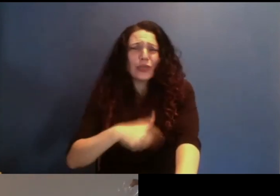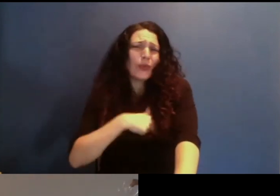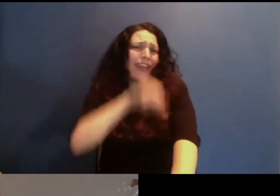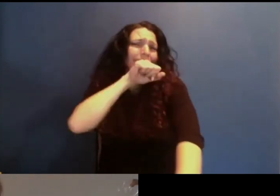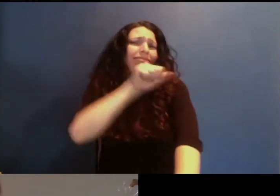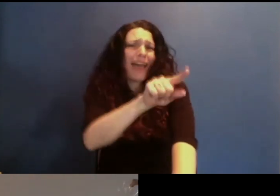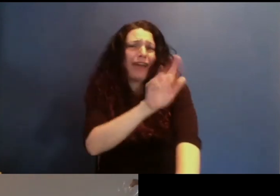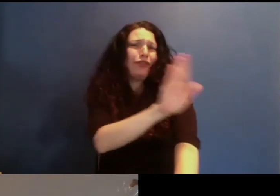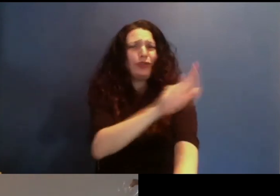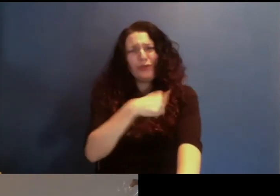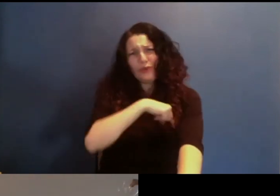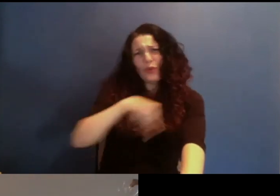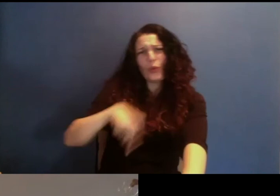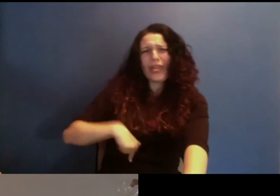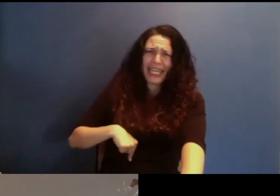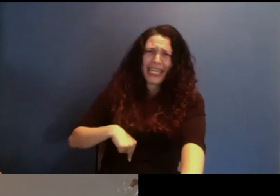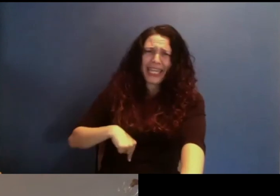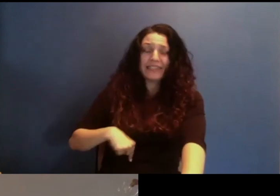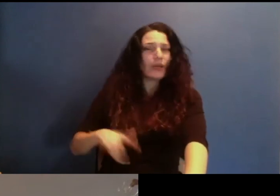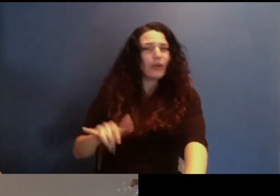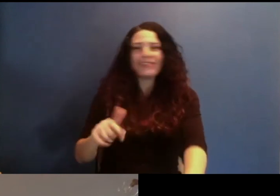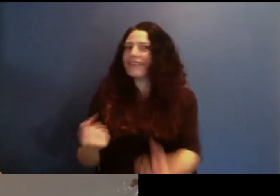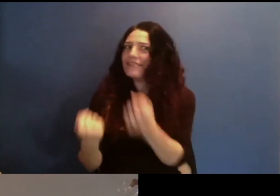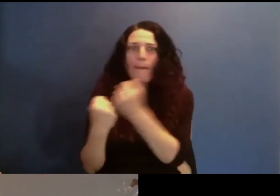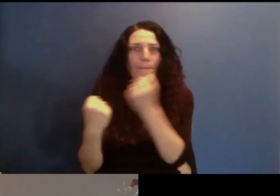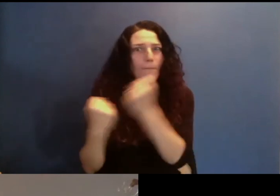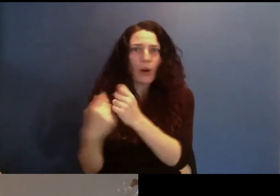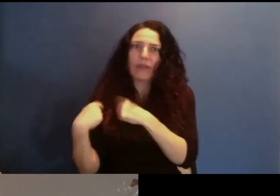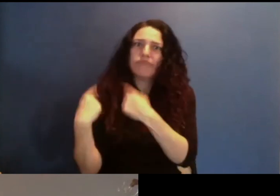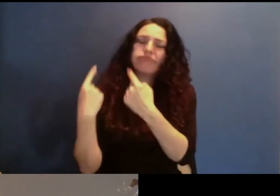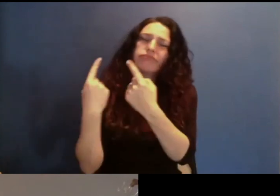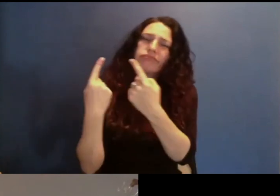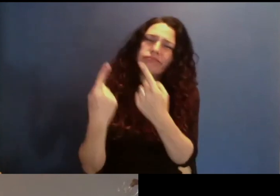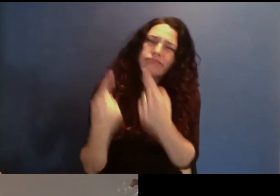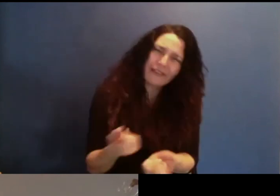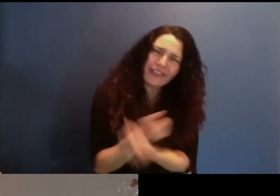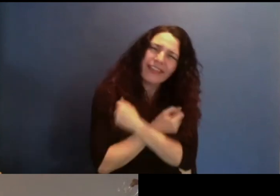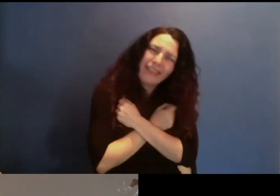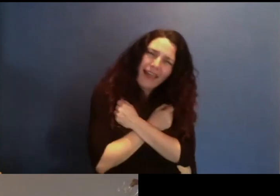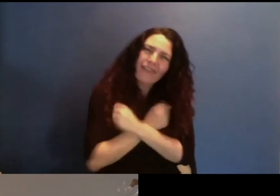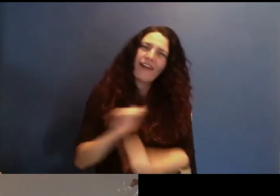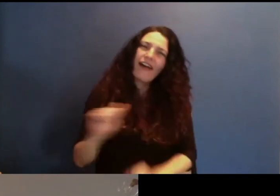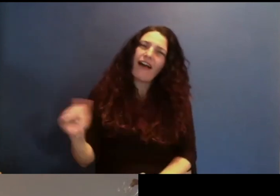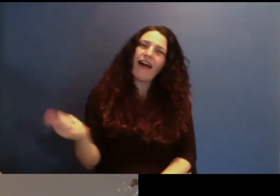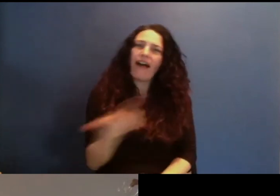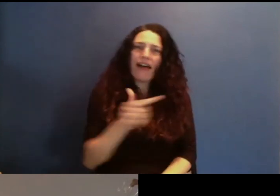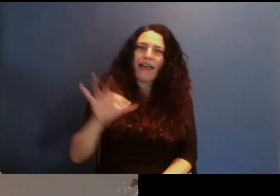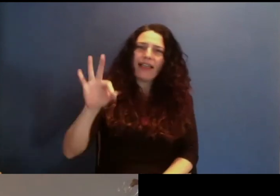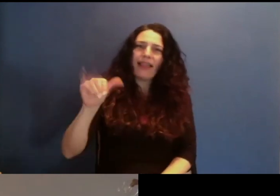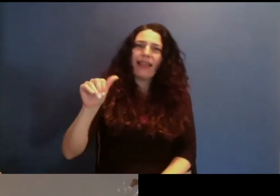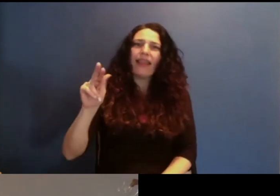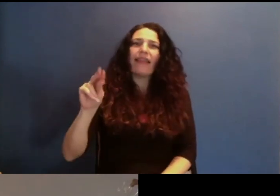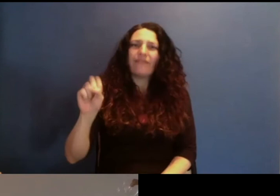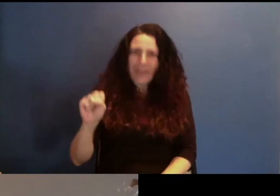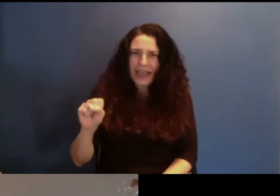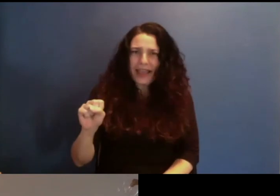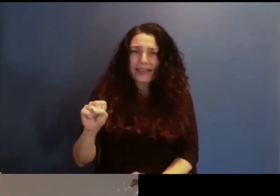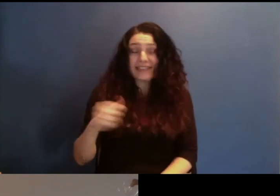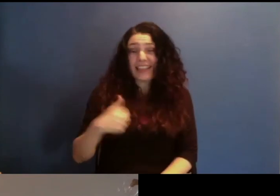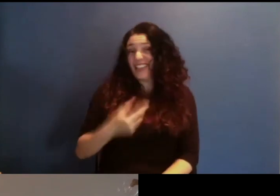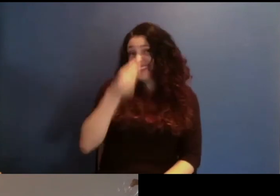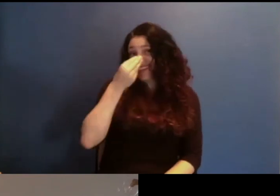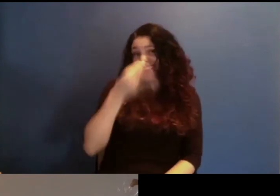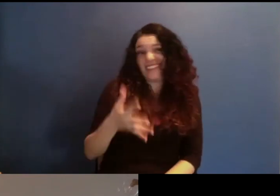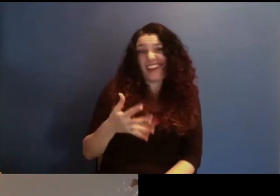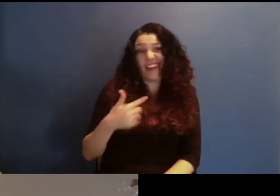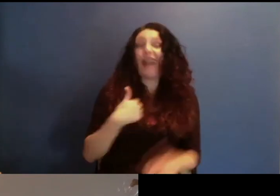and that unconditional love from from the fans of the show, I just didn't care. I was like, yeah, I'm struggling to go up this rock